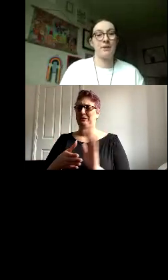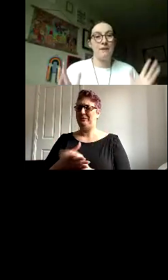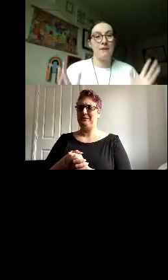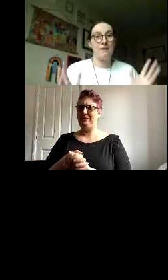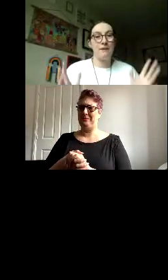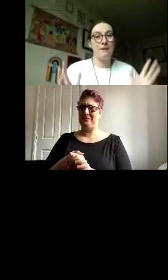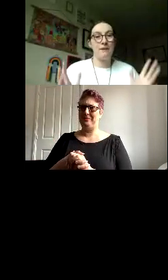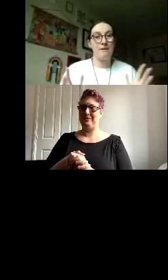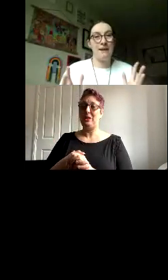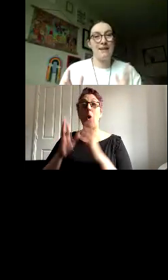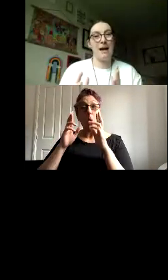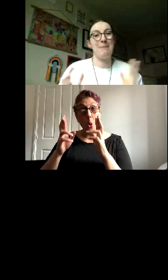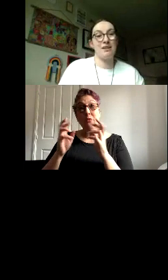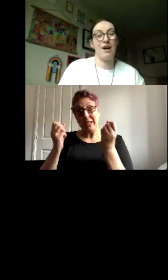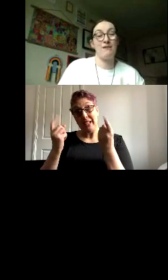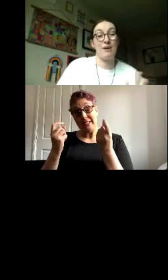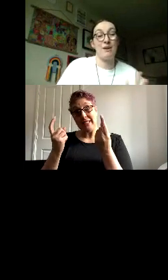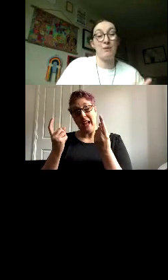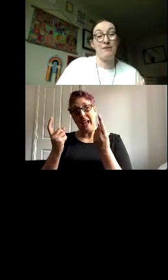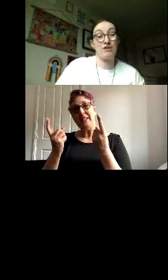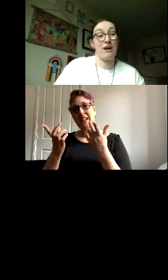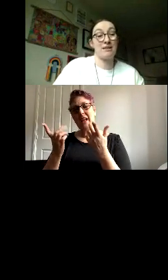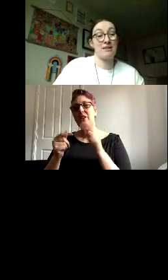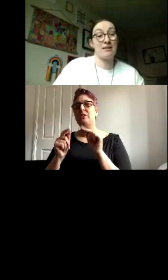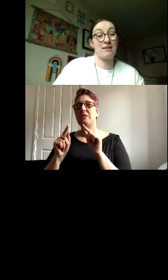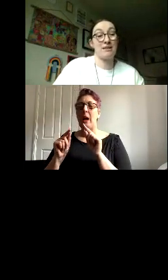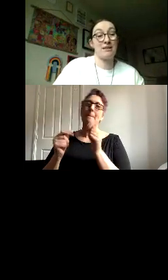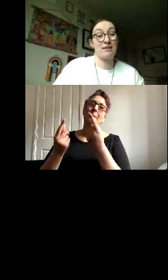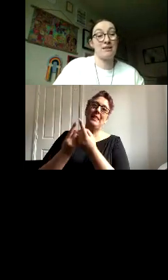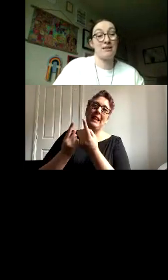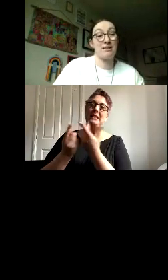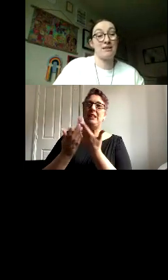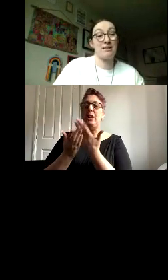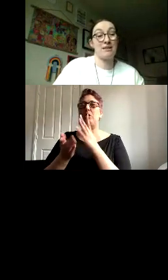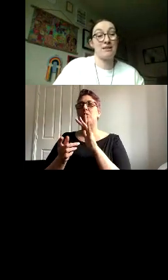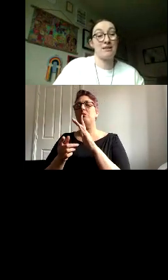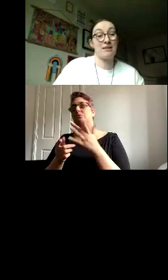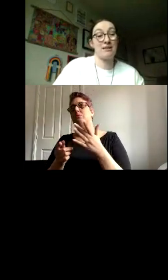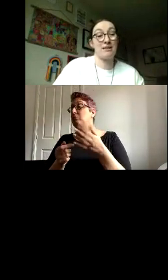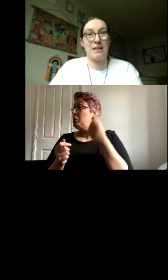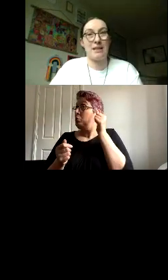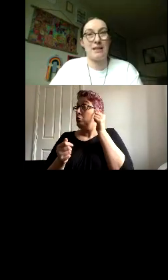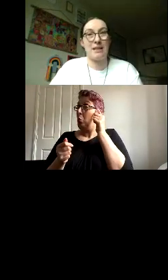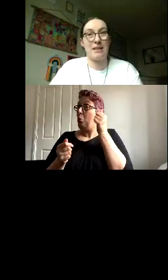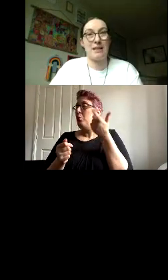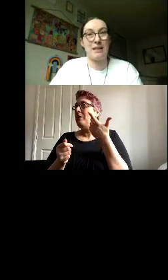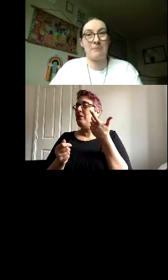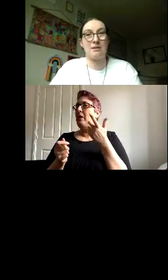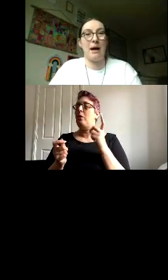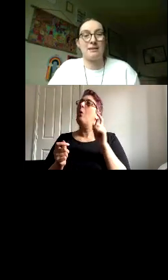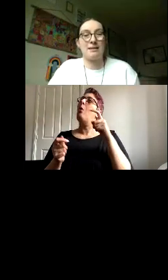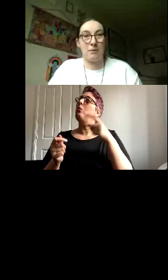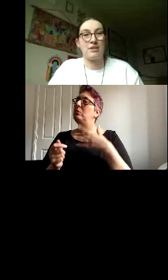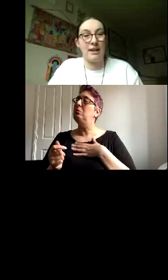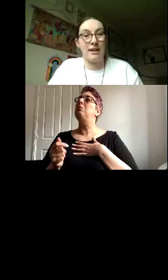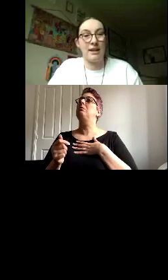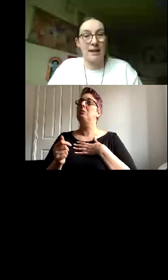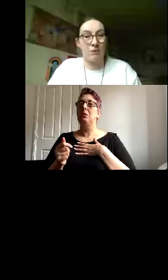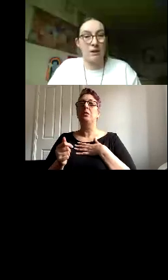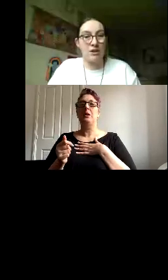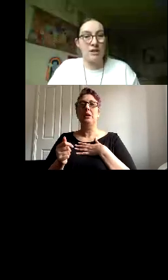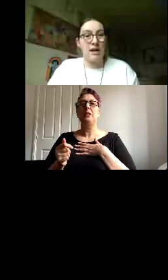So hopefully that makes sense, and hopefully some very common misconceptions about BSL, British Sign Language, and hopefully you've got a bit more of